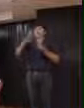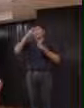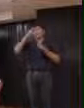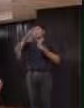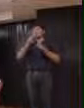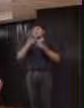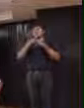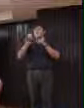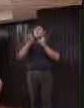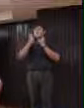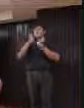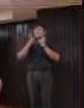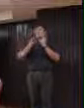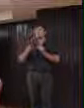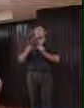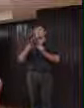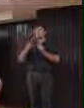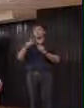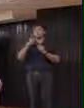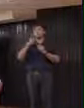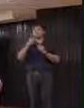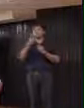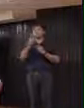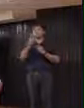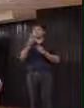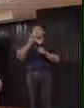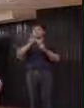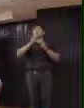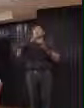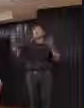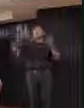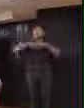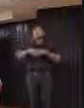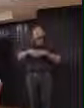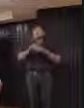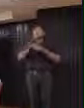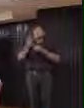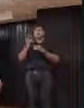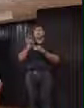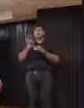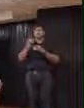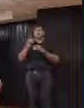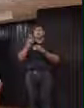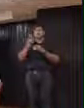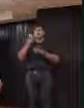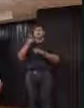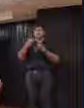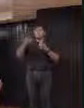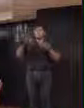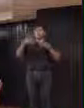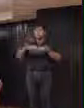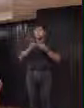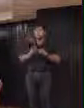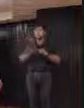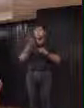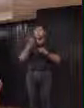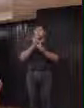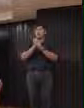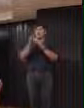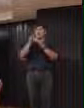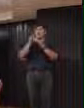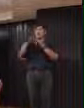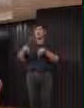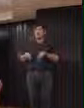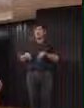Kashmiris about, some use the term settler colonialism being the new project of the government in Delhi. And